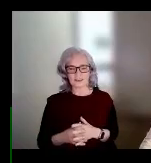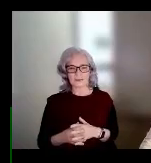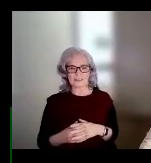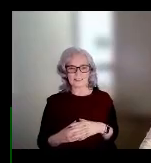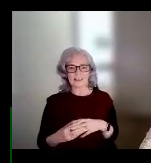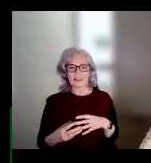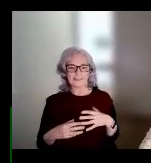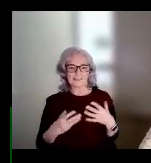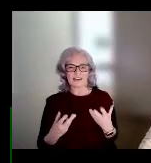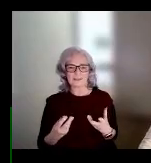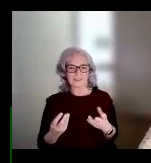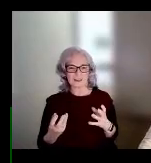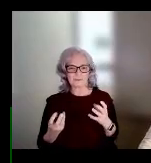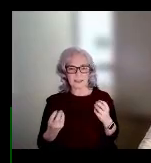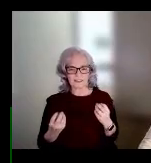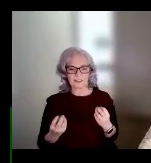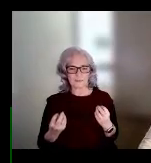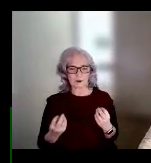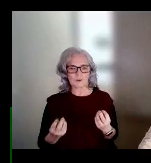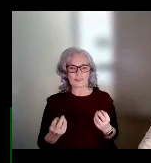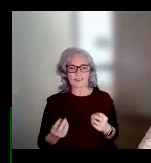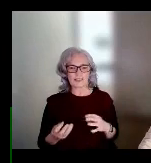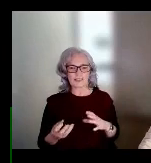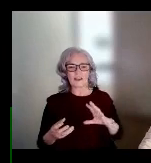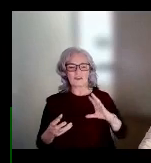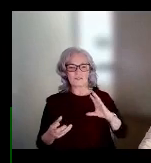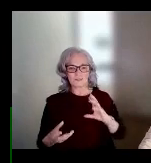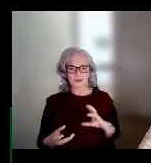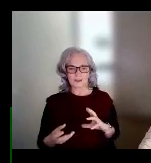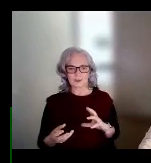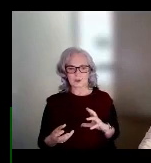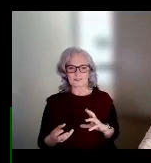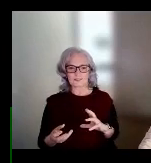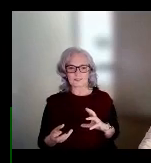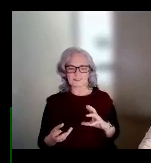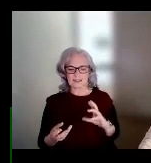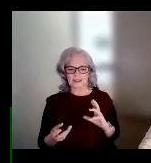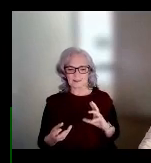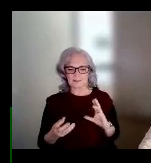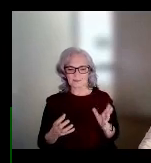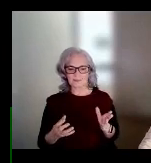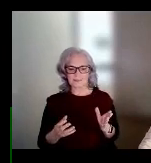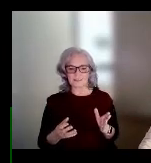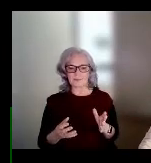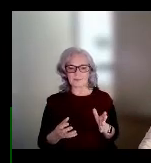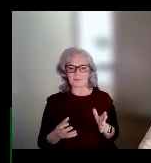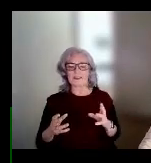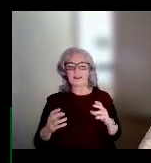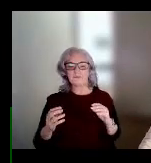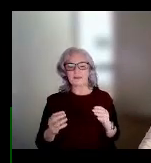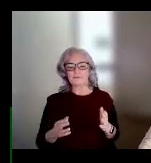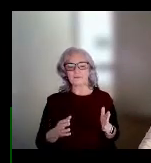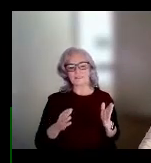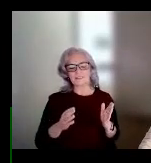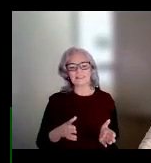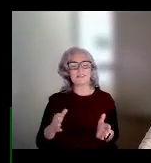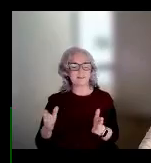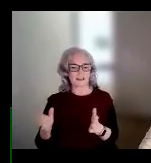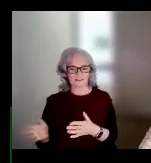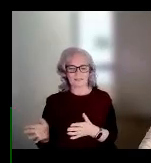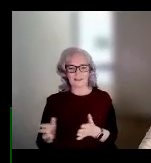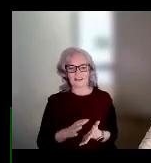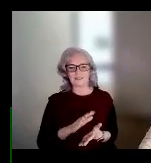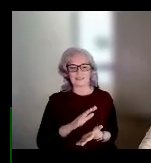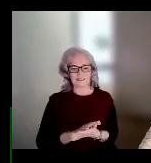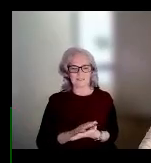those inequities, and starting with that palliative approach to care from diagnosis in MND, rather than people being sent